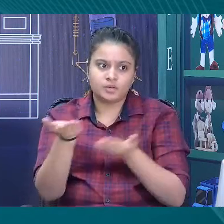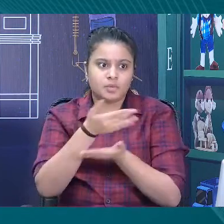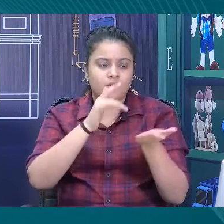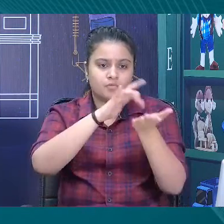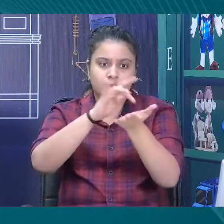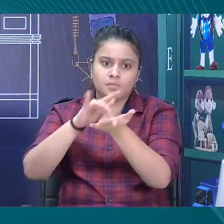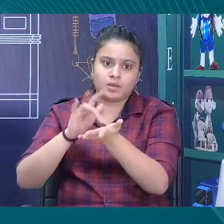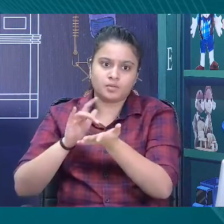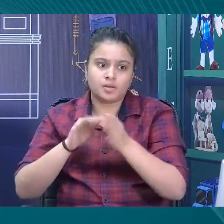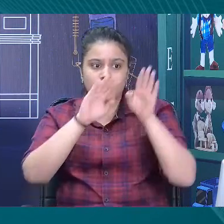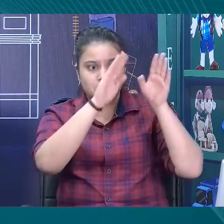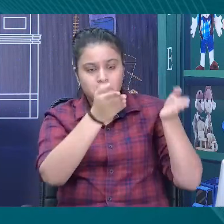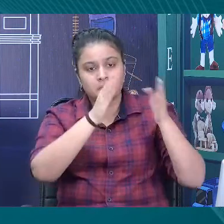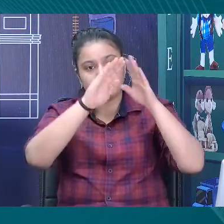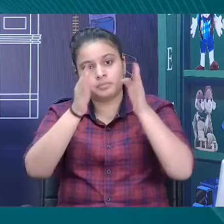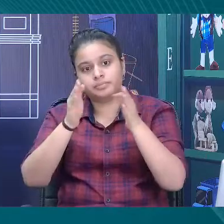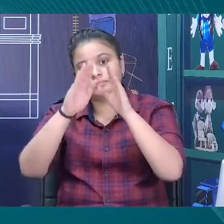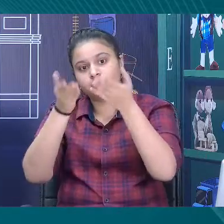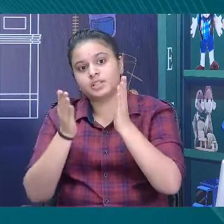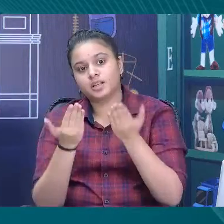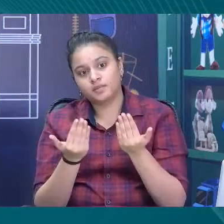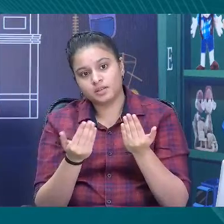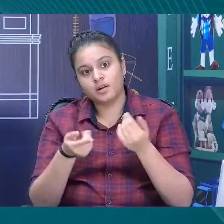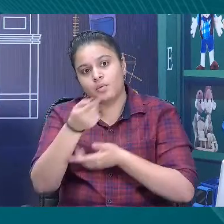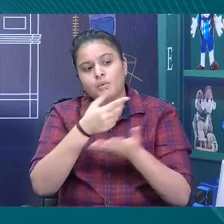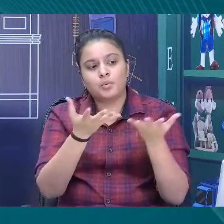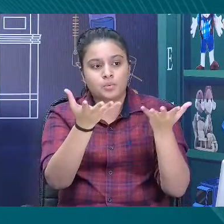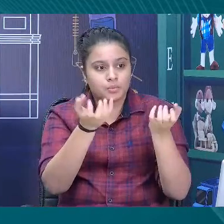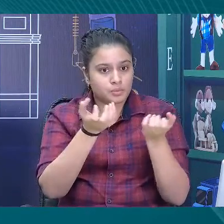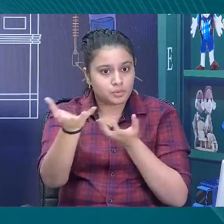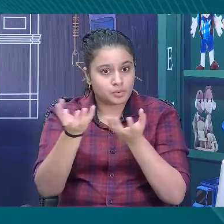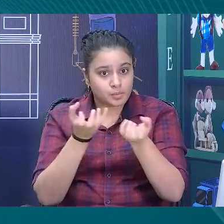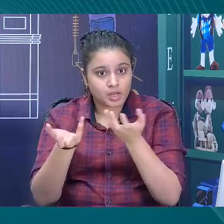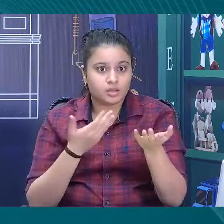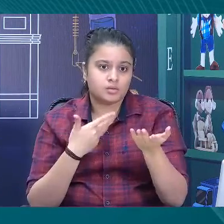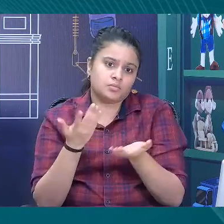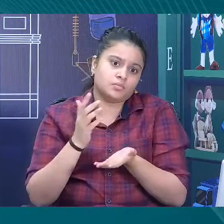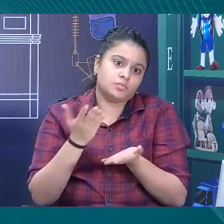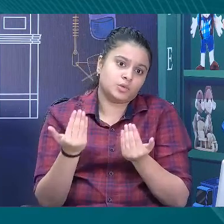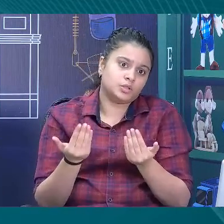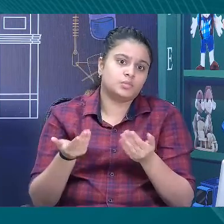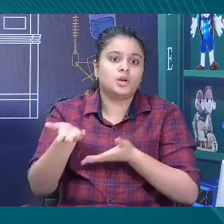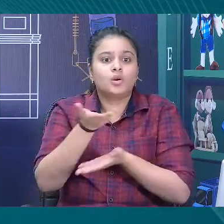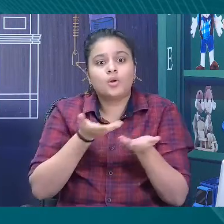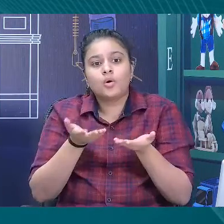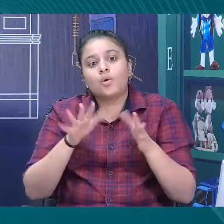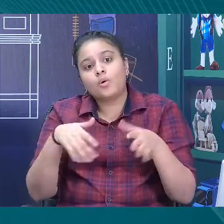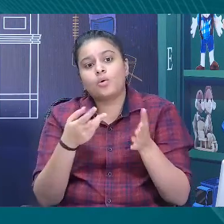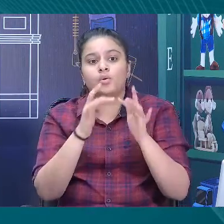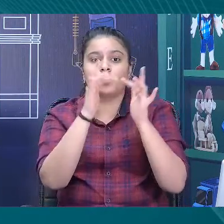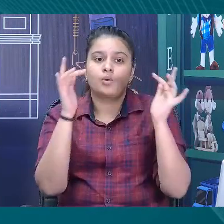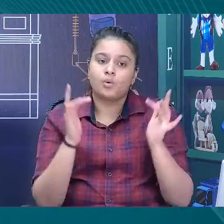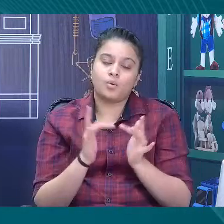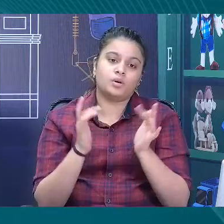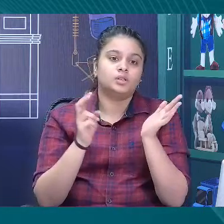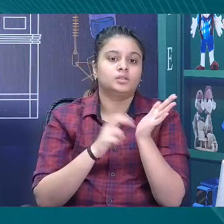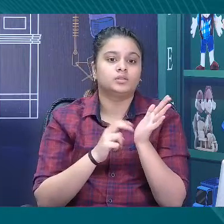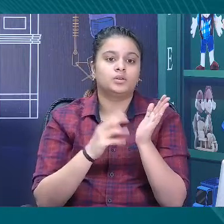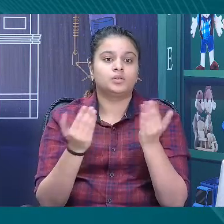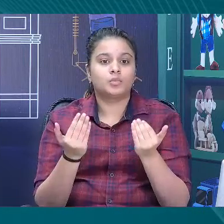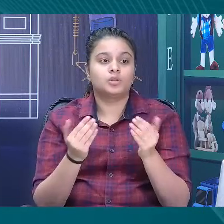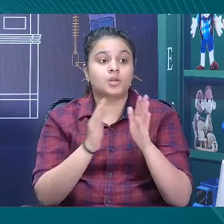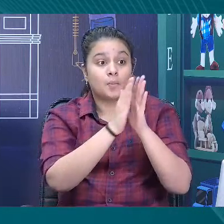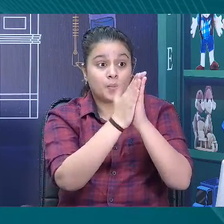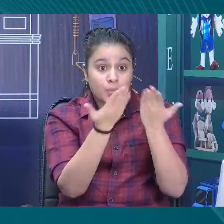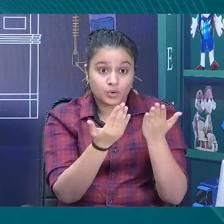different physical sales counters, and you can purchase the books from there. Also, you can place an order online and books will